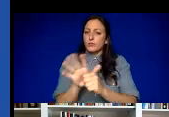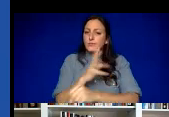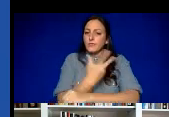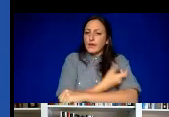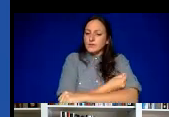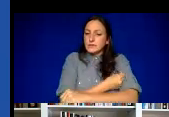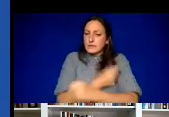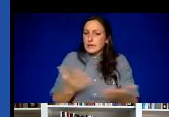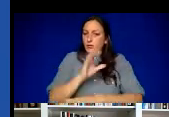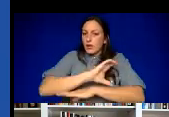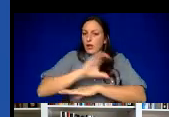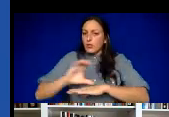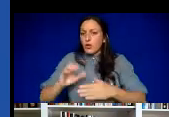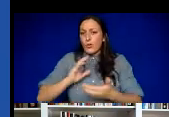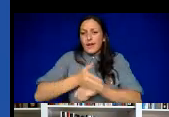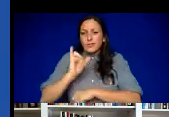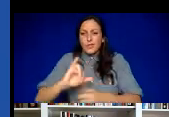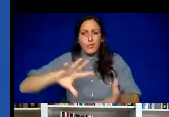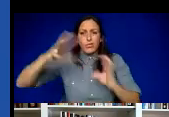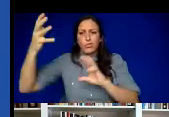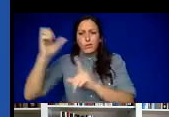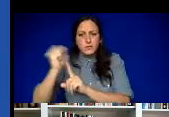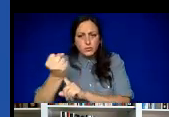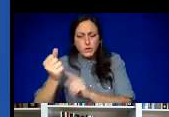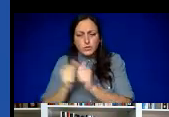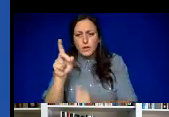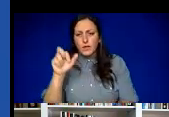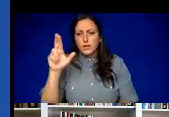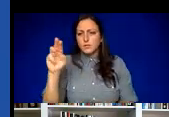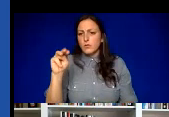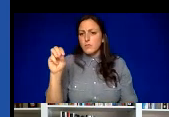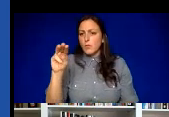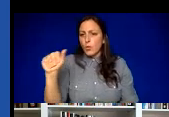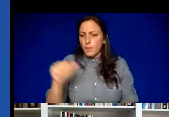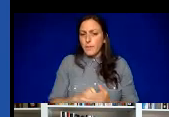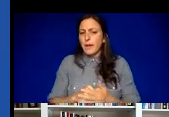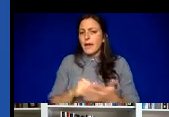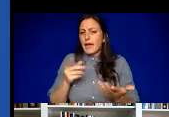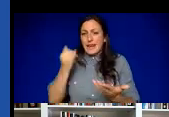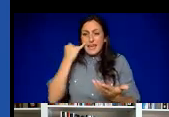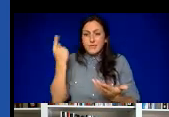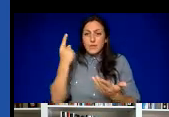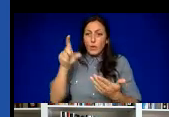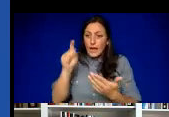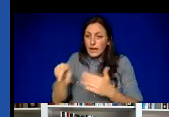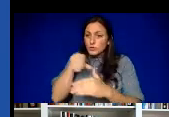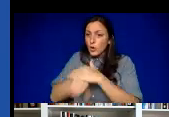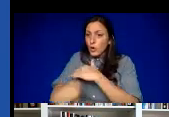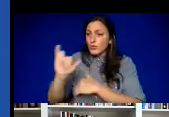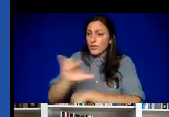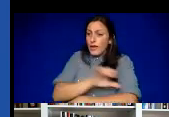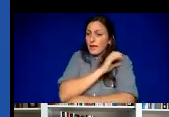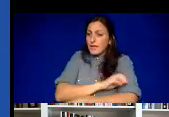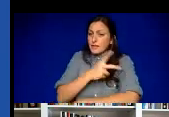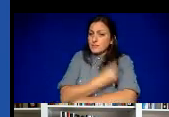being done to do the people right that have been vaccinated there and have to get at least one more dose of the